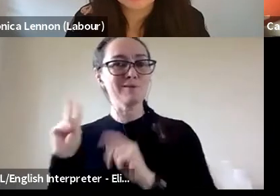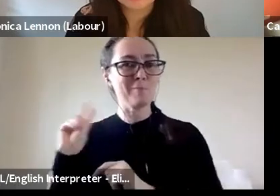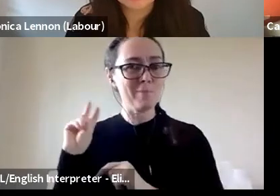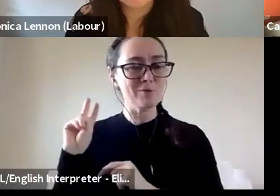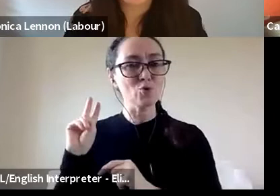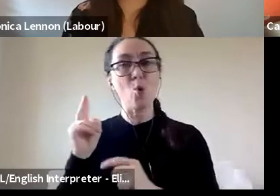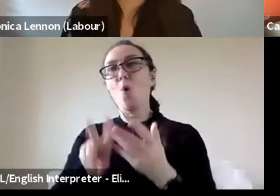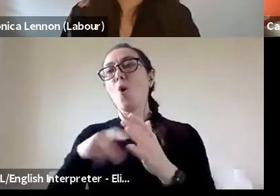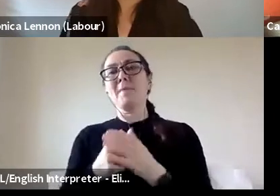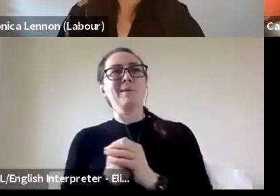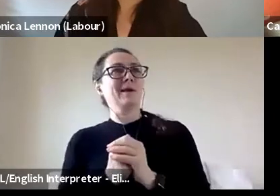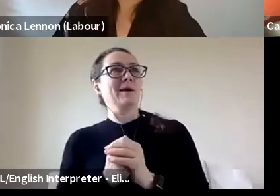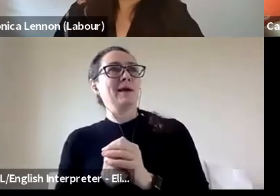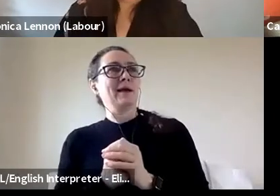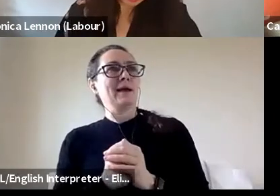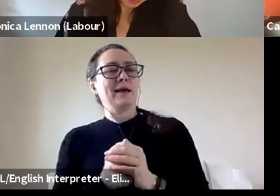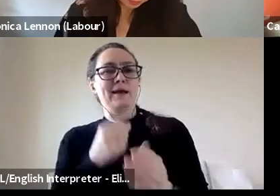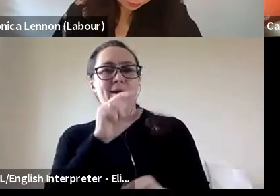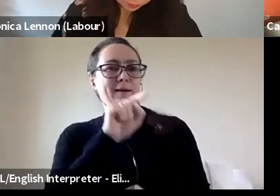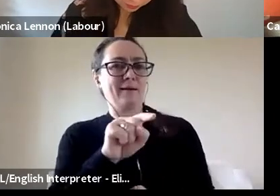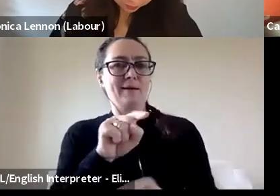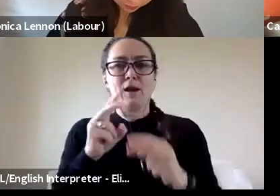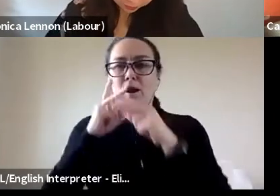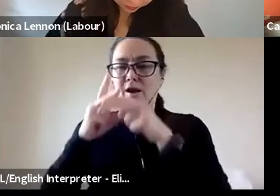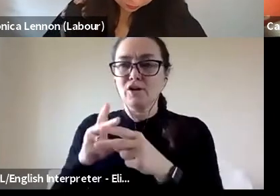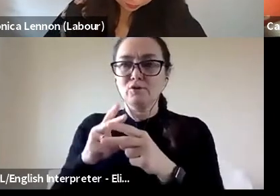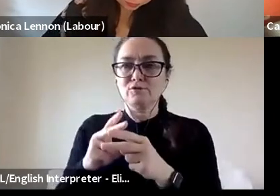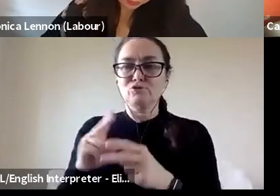or something in those realms, and look at how